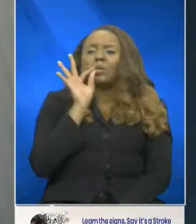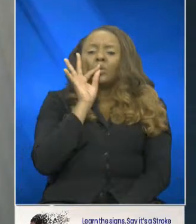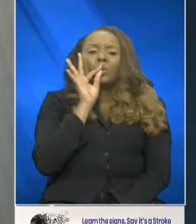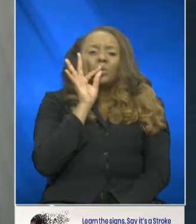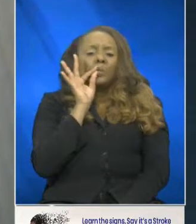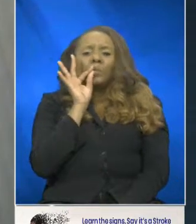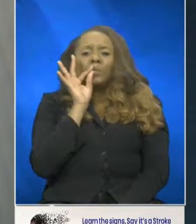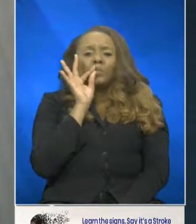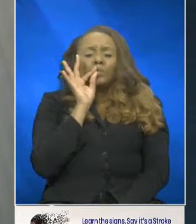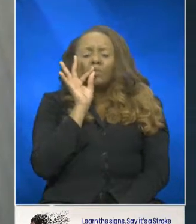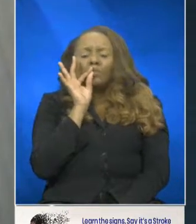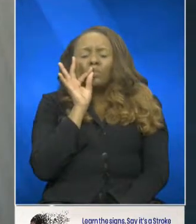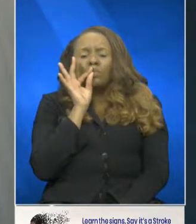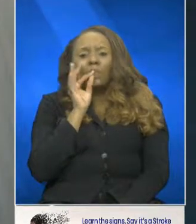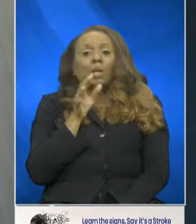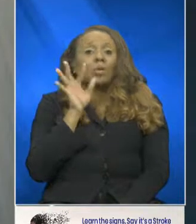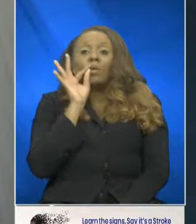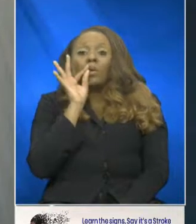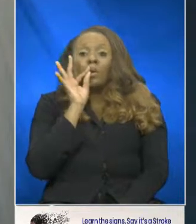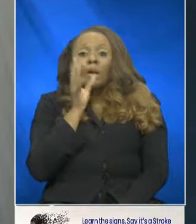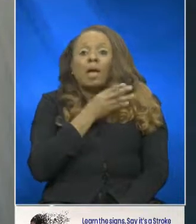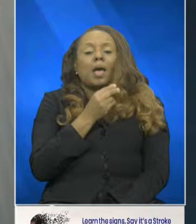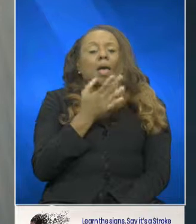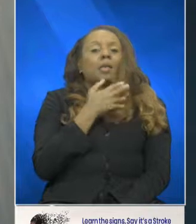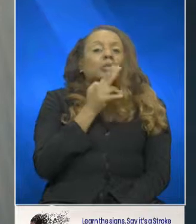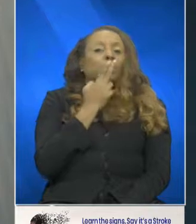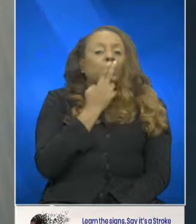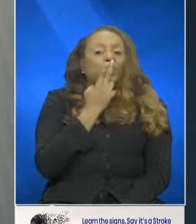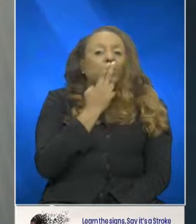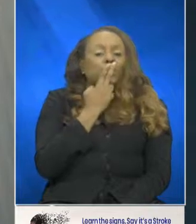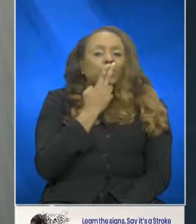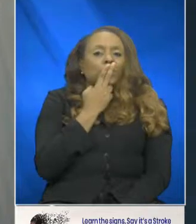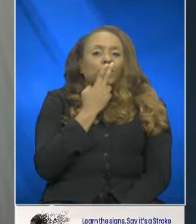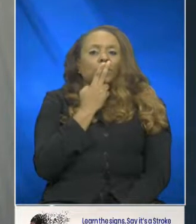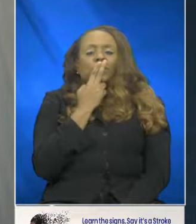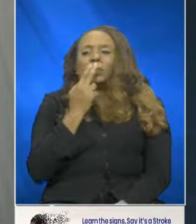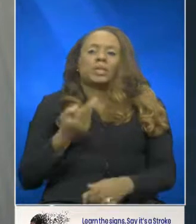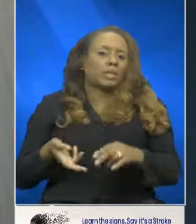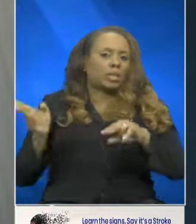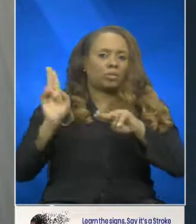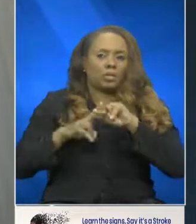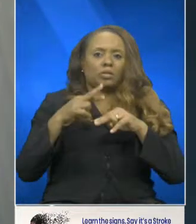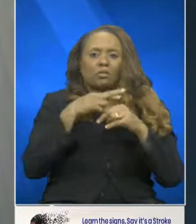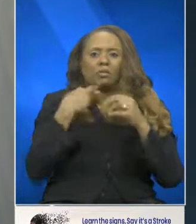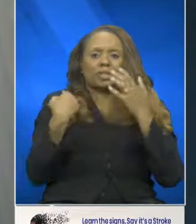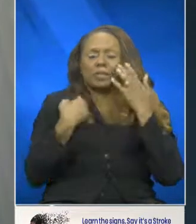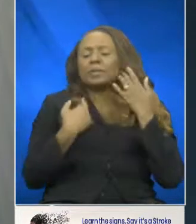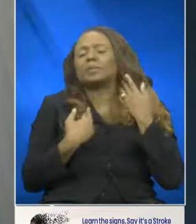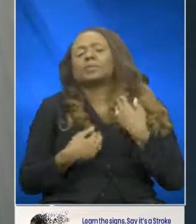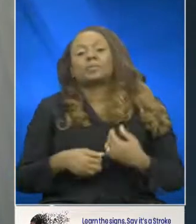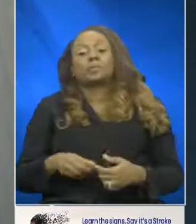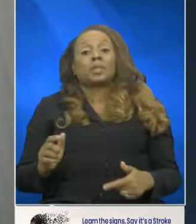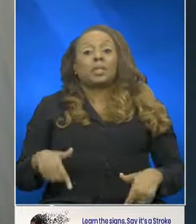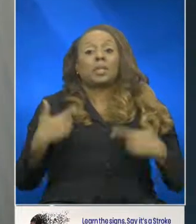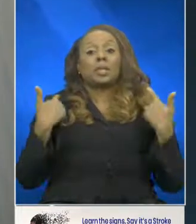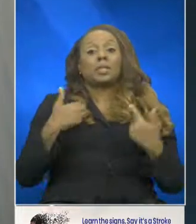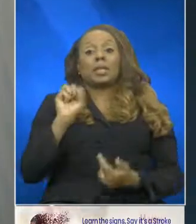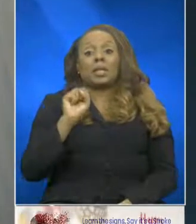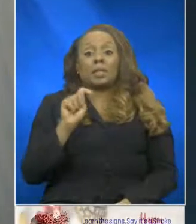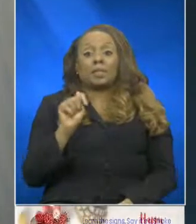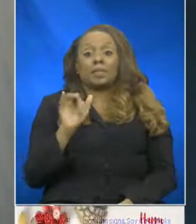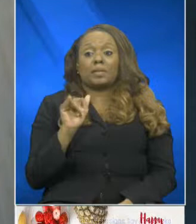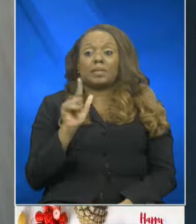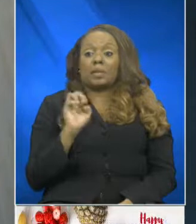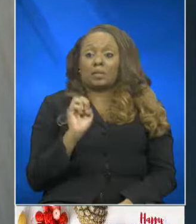casually smoke both cigarettes and marijuana, which increases their risk by 3 times. So your lifestyle modification should